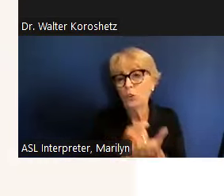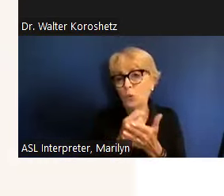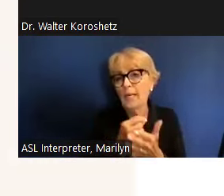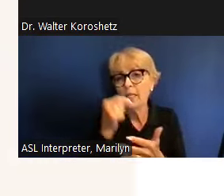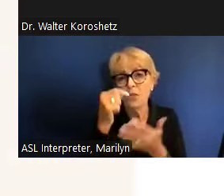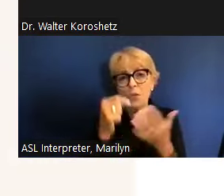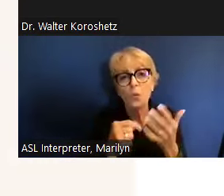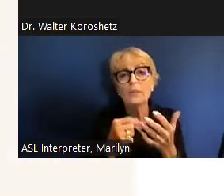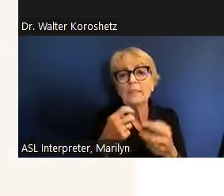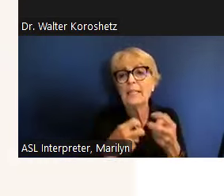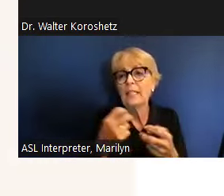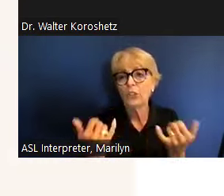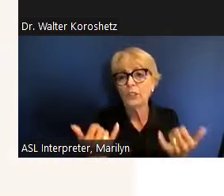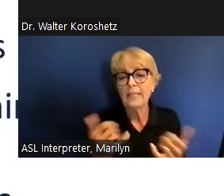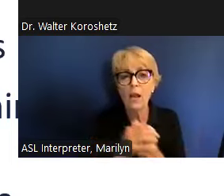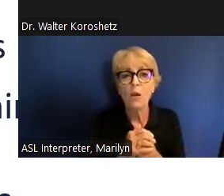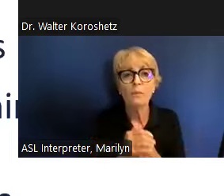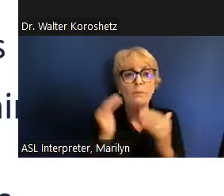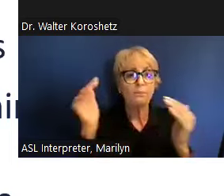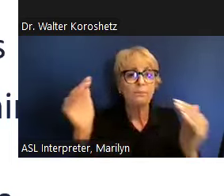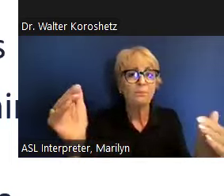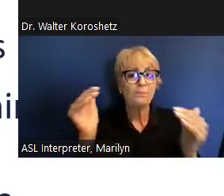now. Next.